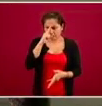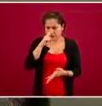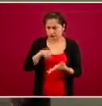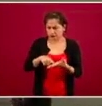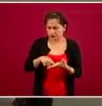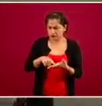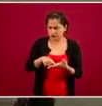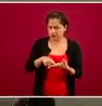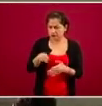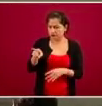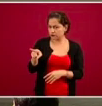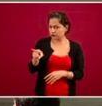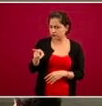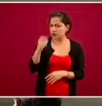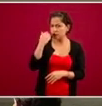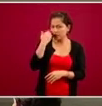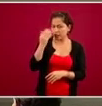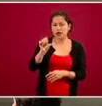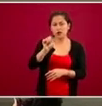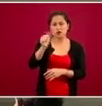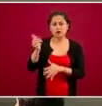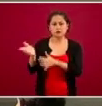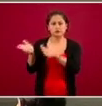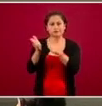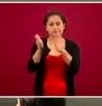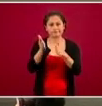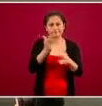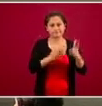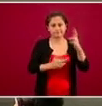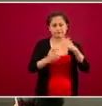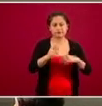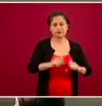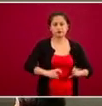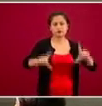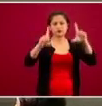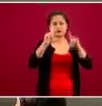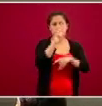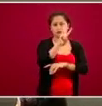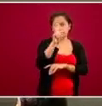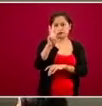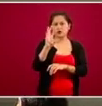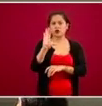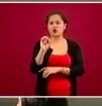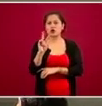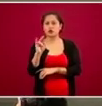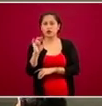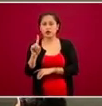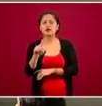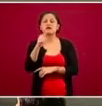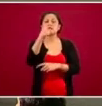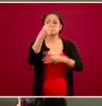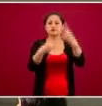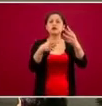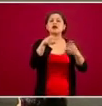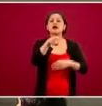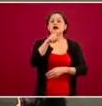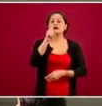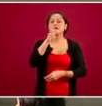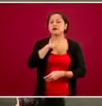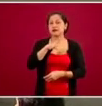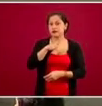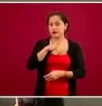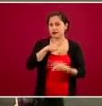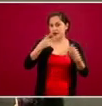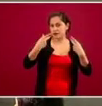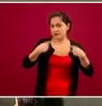Can we go back one slide to the COVID main page? Oh. We also have a section which